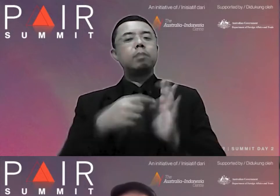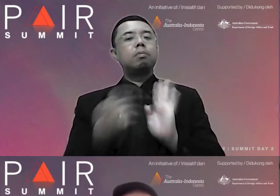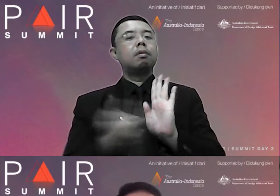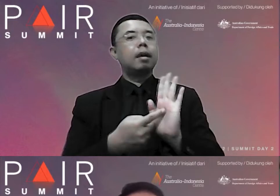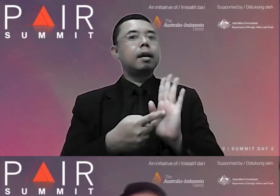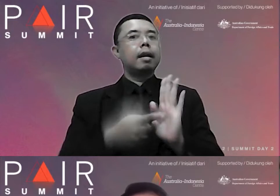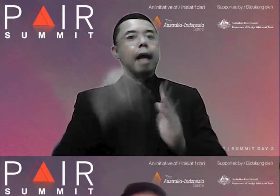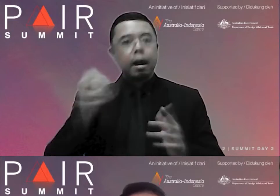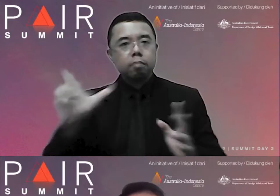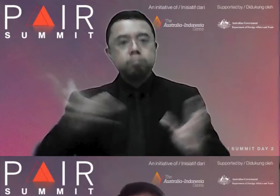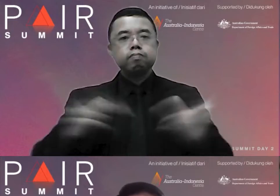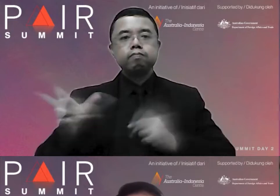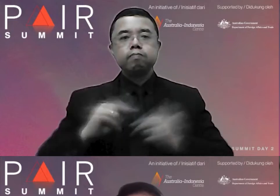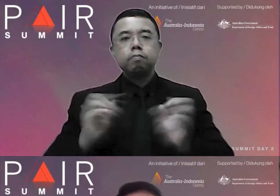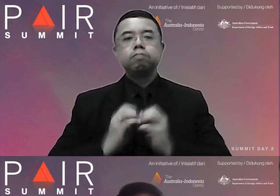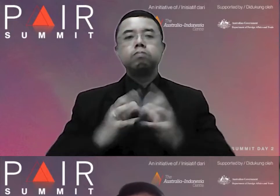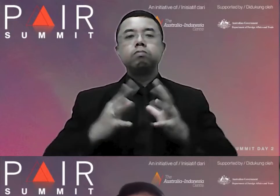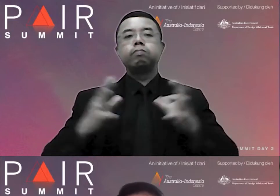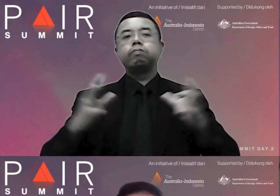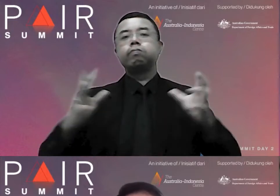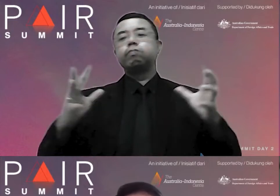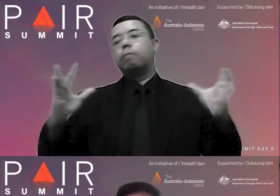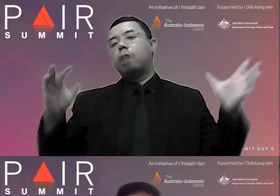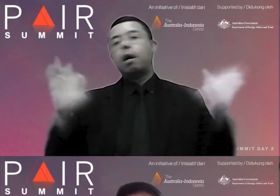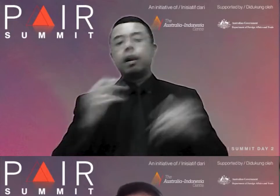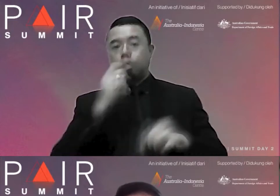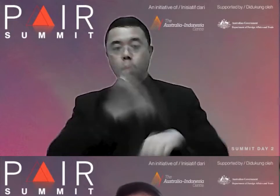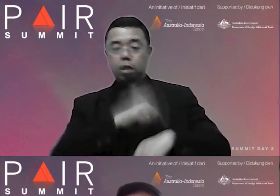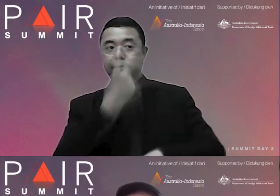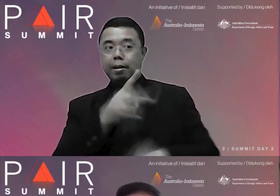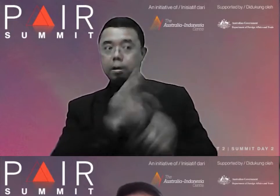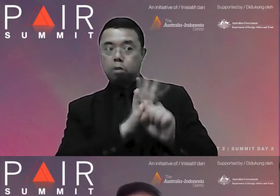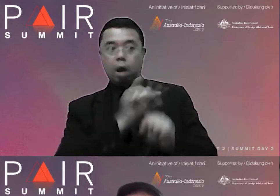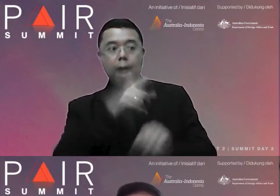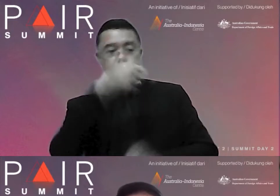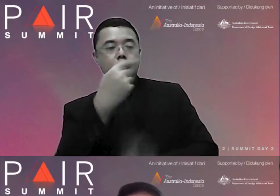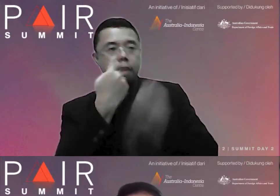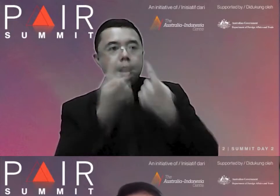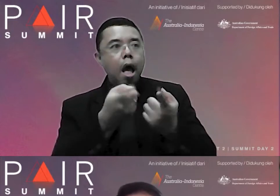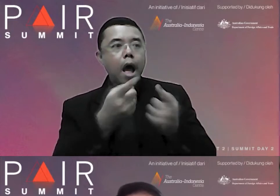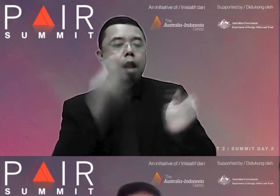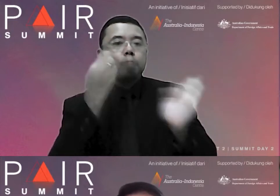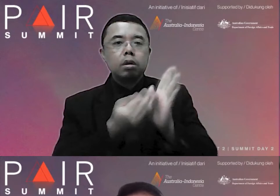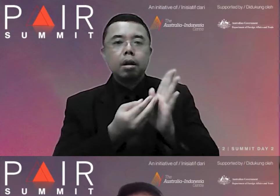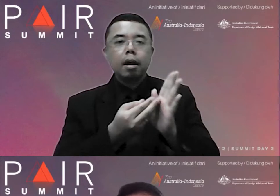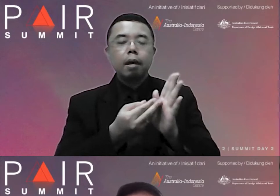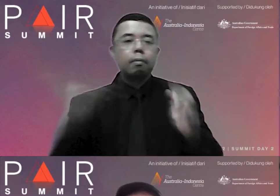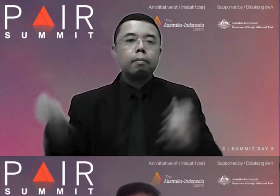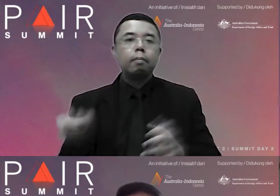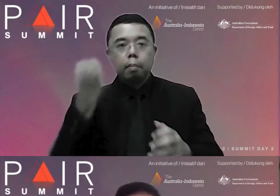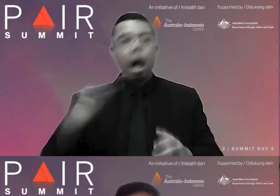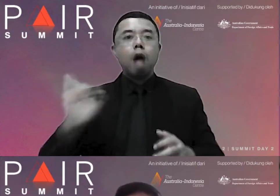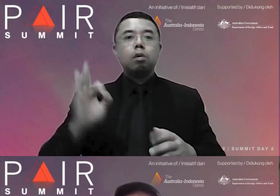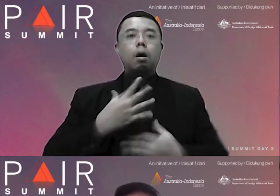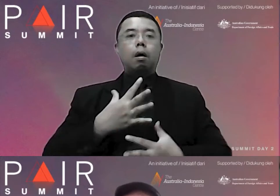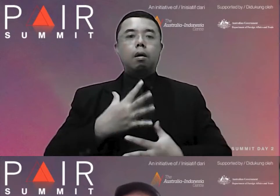start to see that COVID-19 is quote unquote real, okay, it's not something that that people just talk about it,